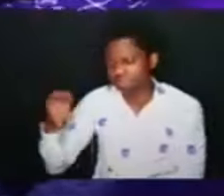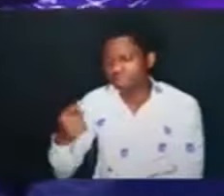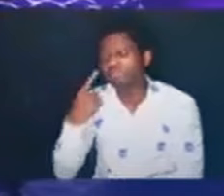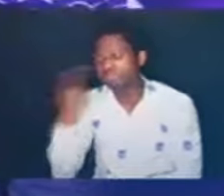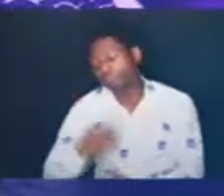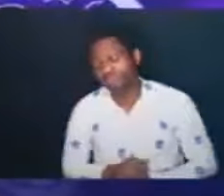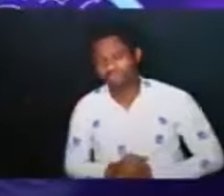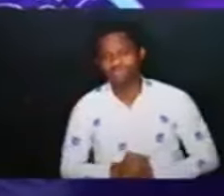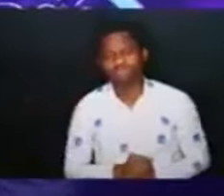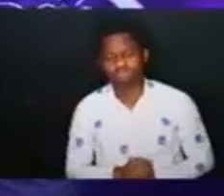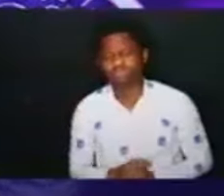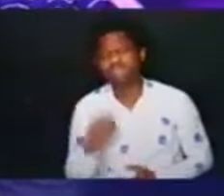diano, ebeye.